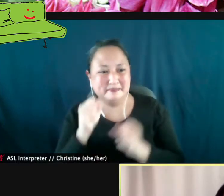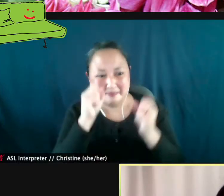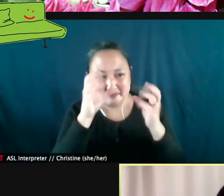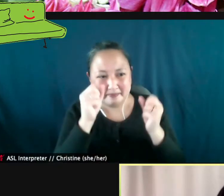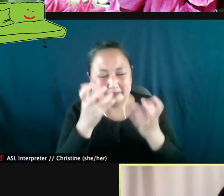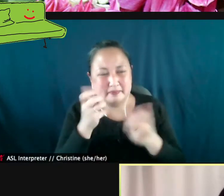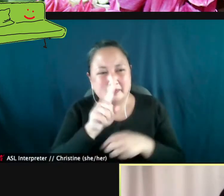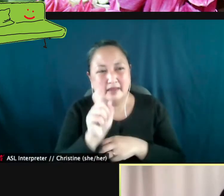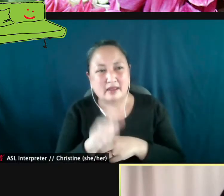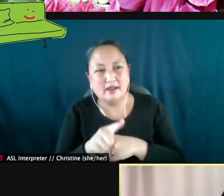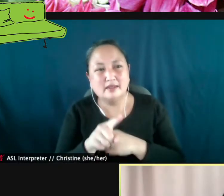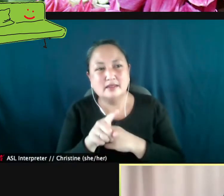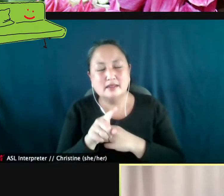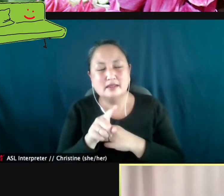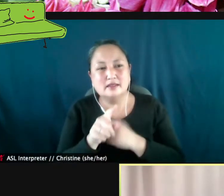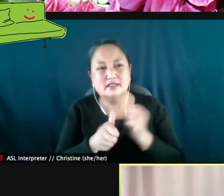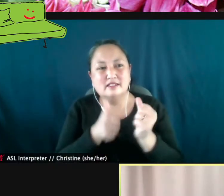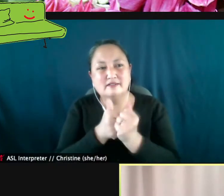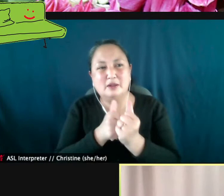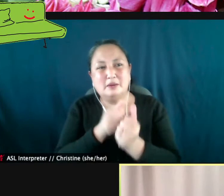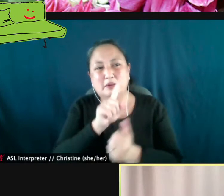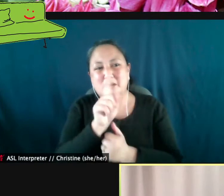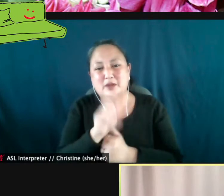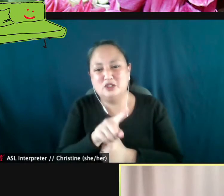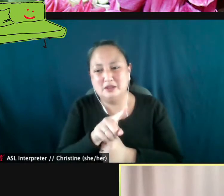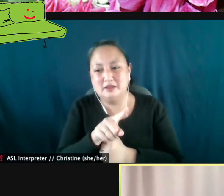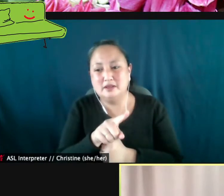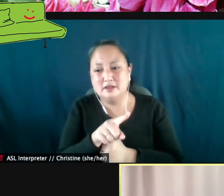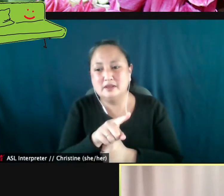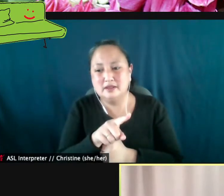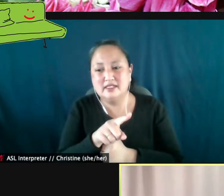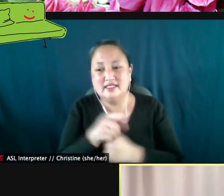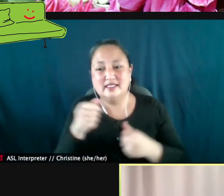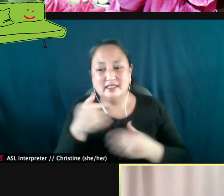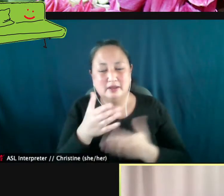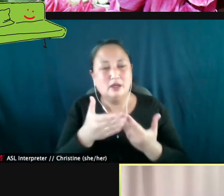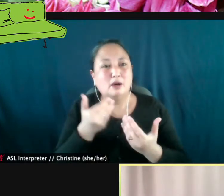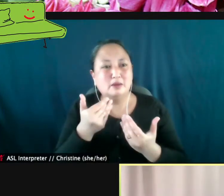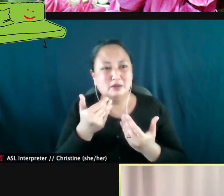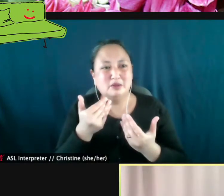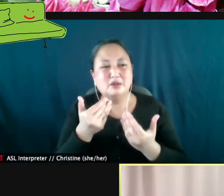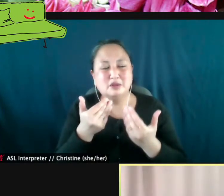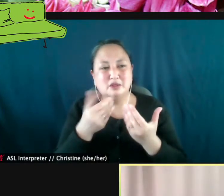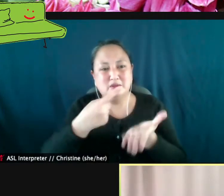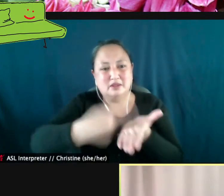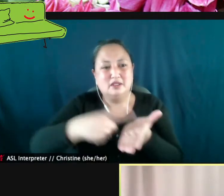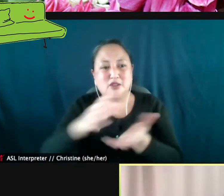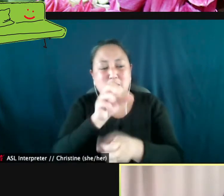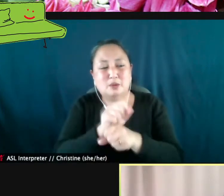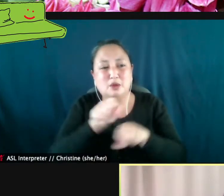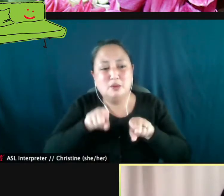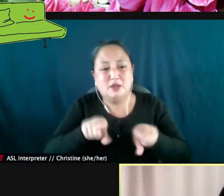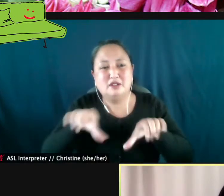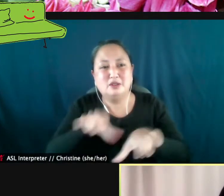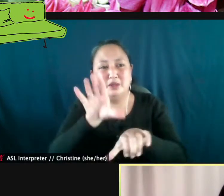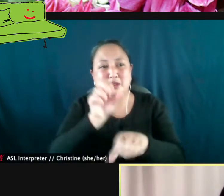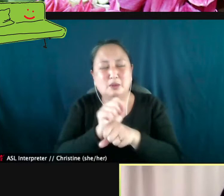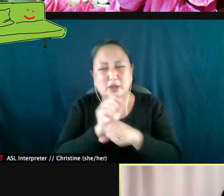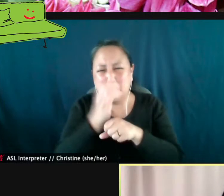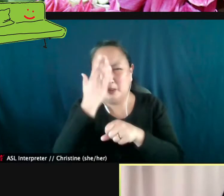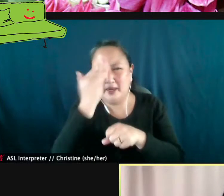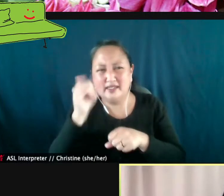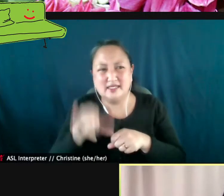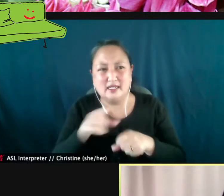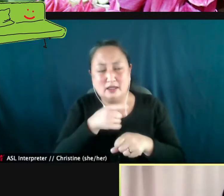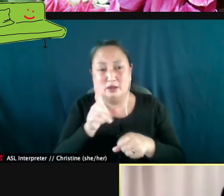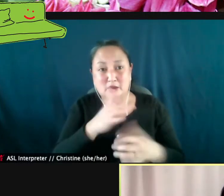ask a follow-up though. When you say it's scary almost to talk about your work as you're doing it, why is that? Are you worried